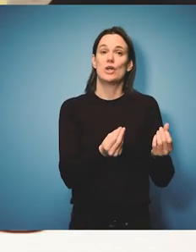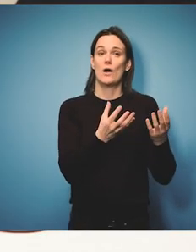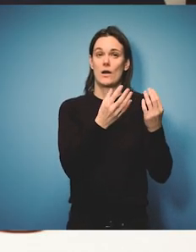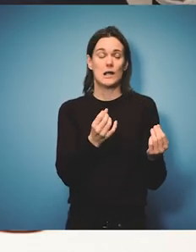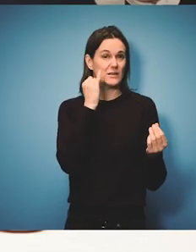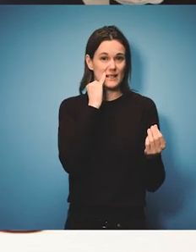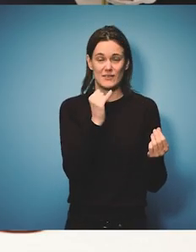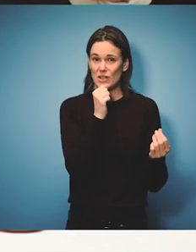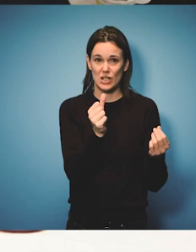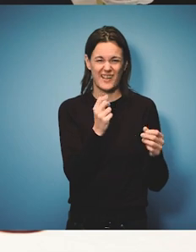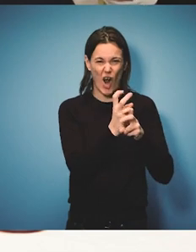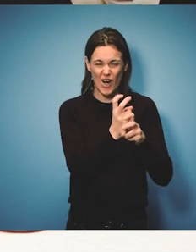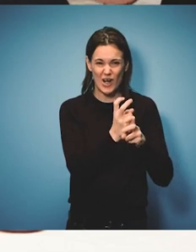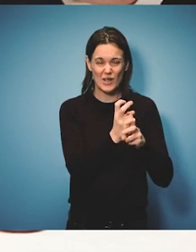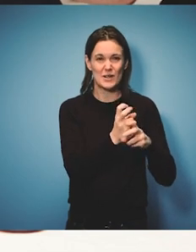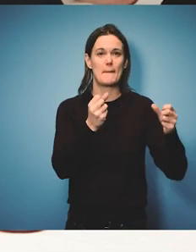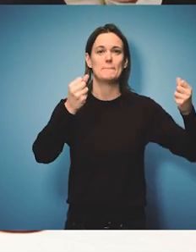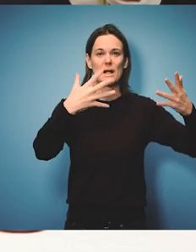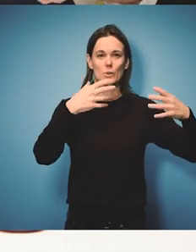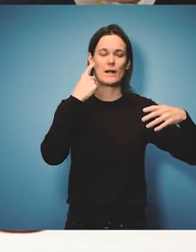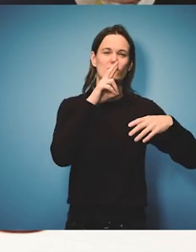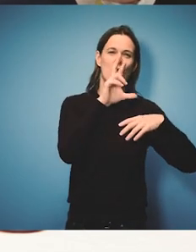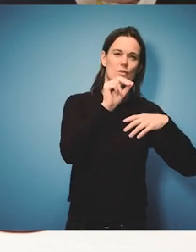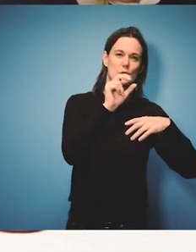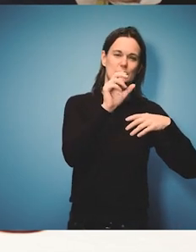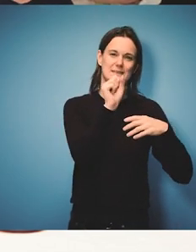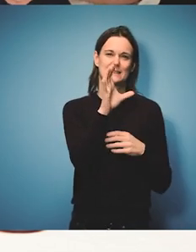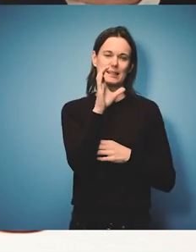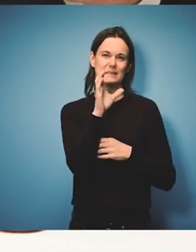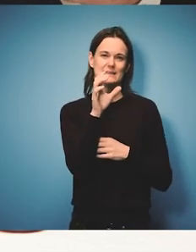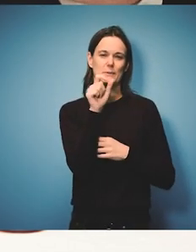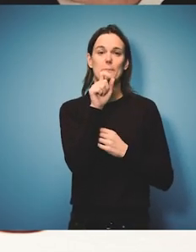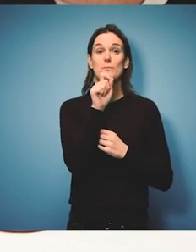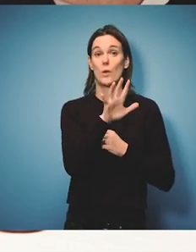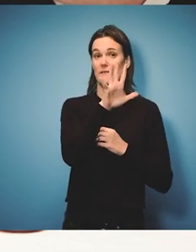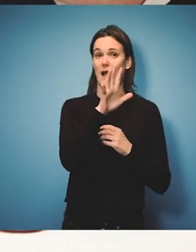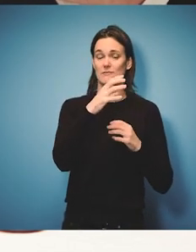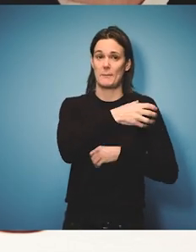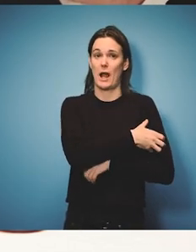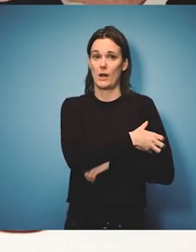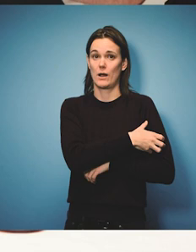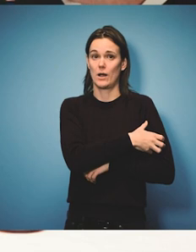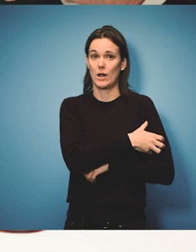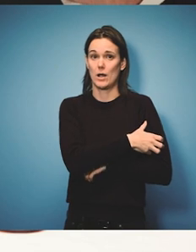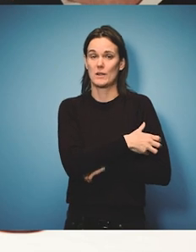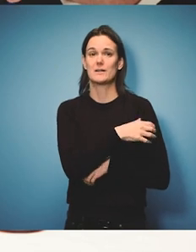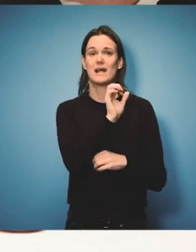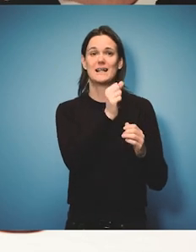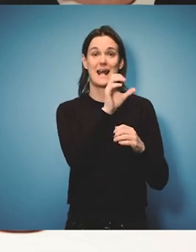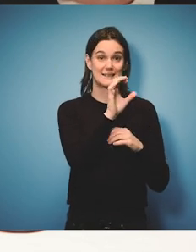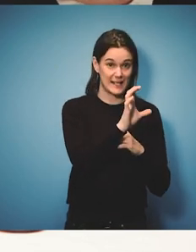have softened butter. If you don't have softened butter, just take your butter and microwave it for about 30 seconds on power level 5